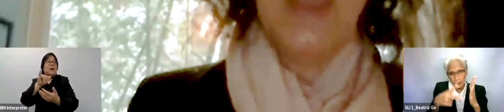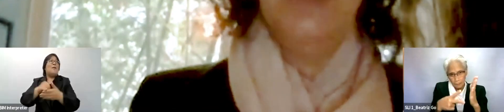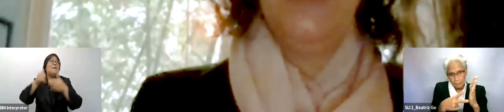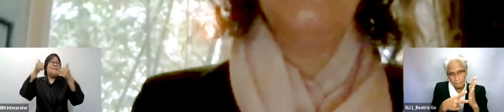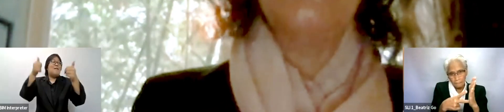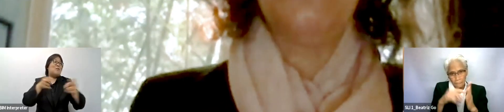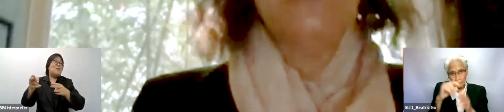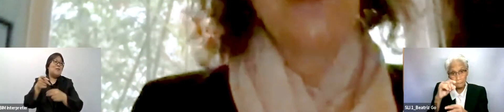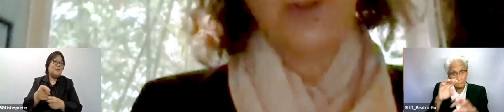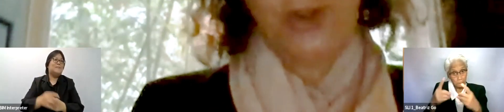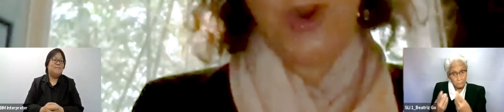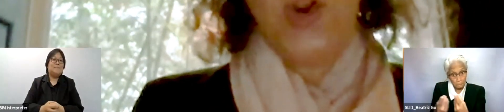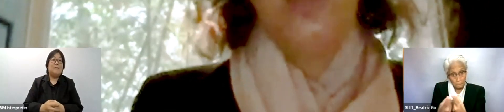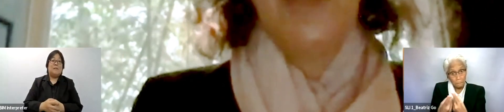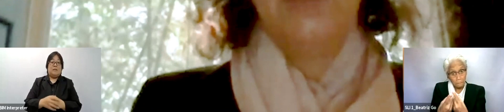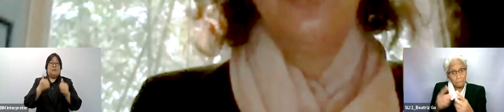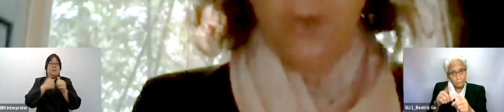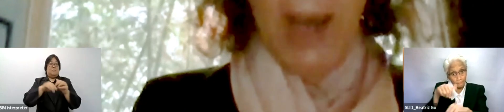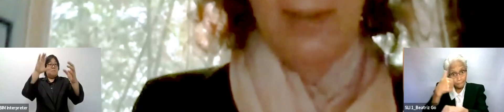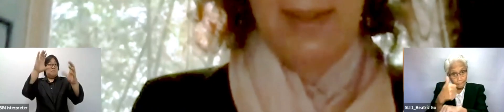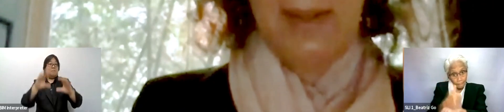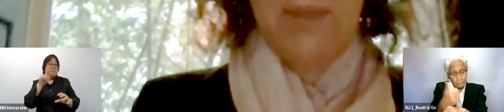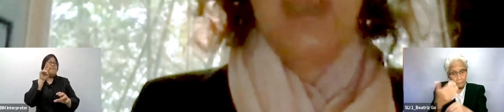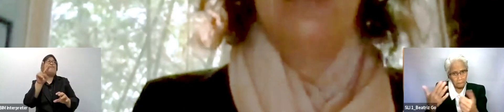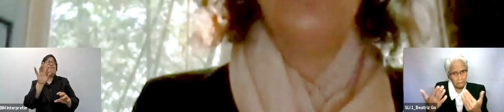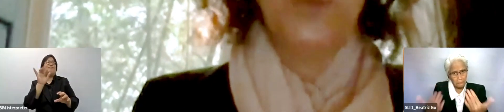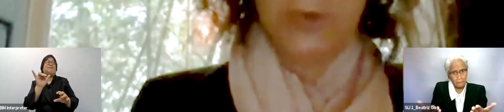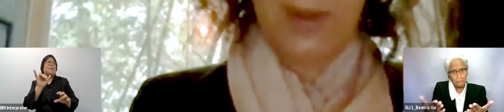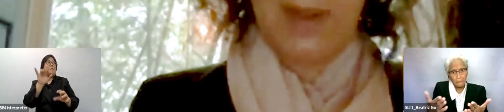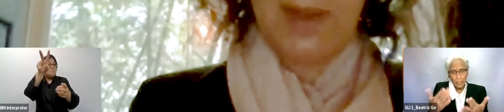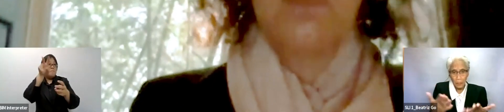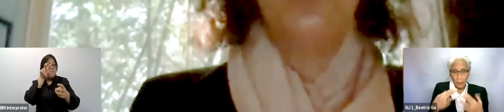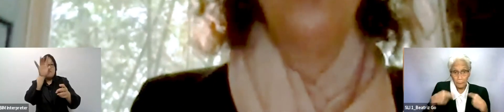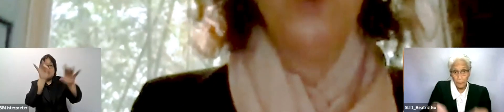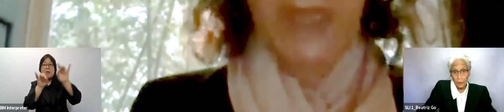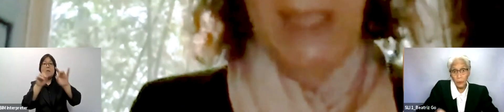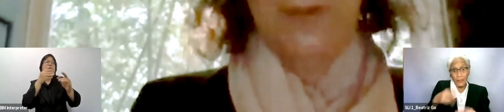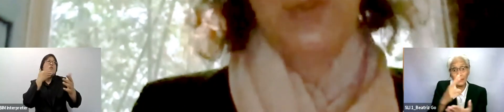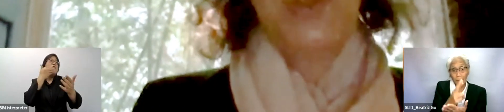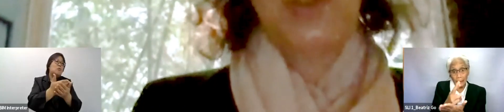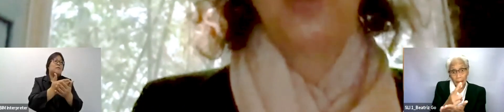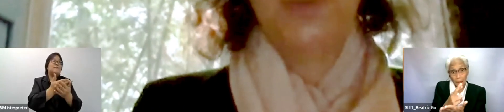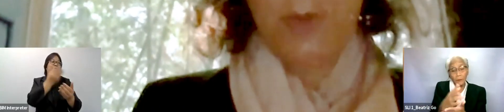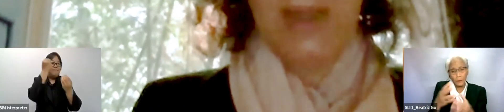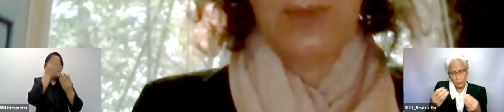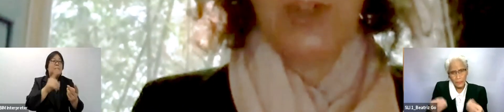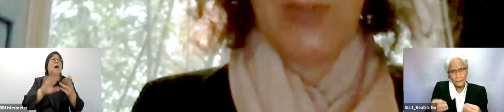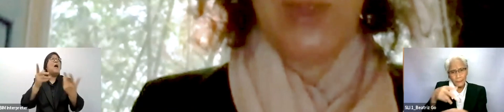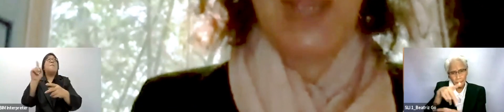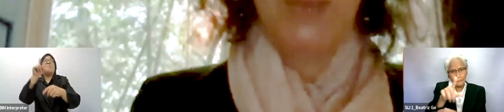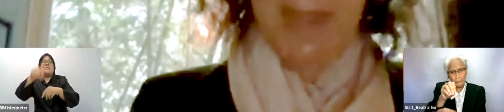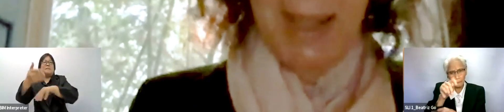time. And if not so, that the trial system and the post-trial system really focuses on reforming